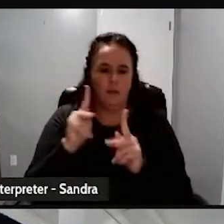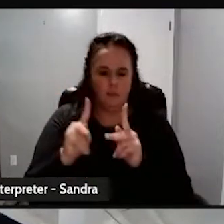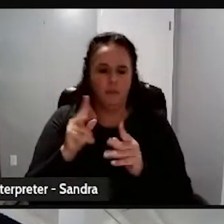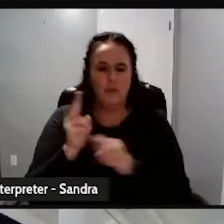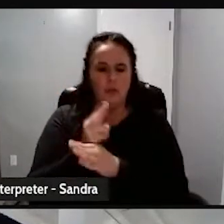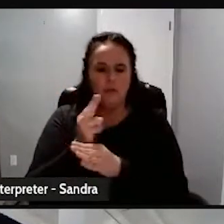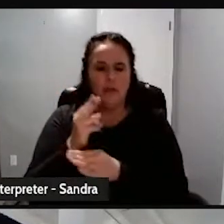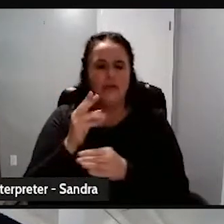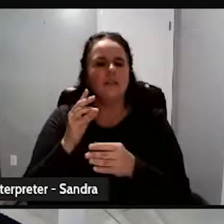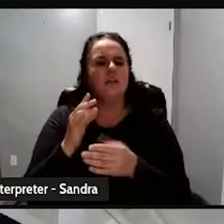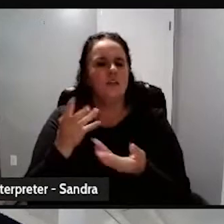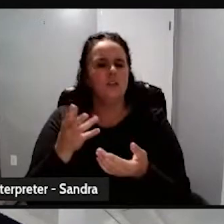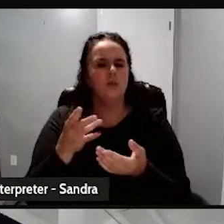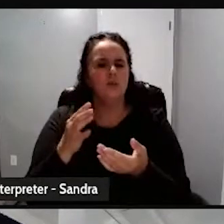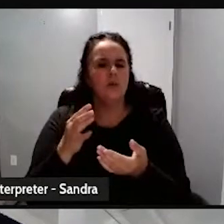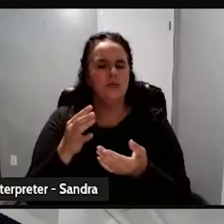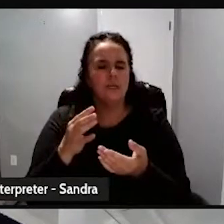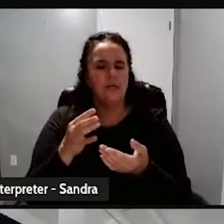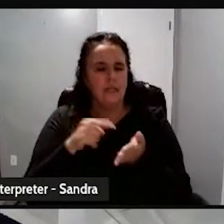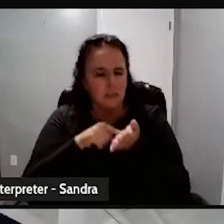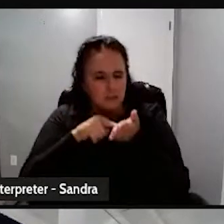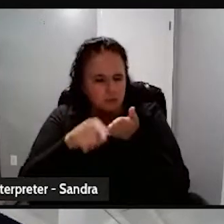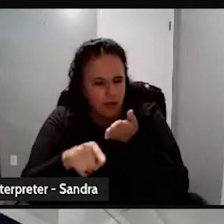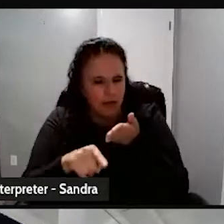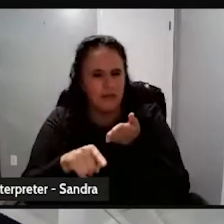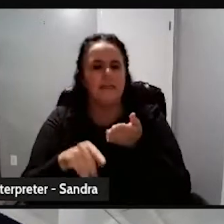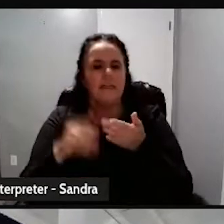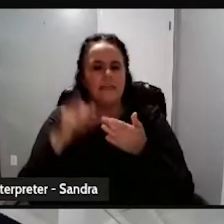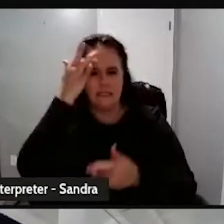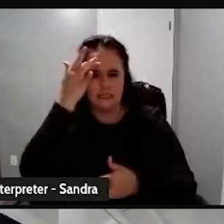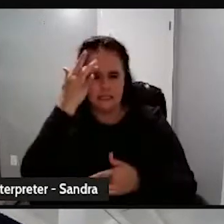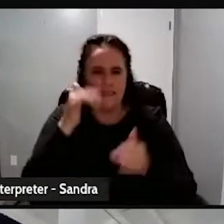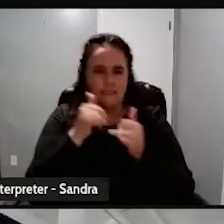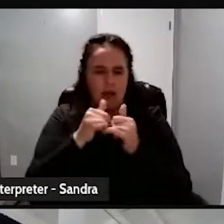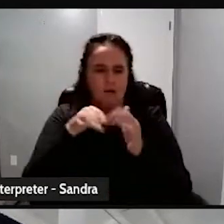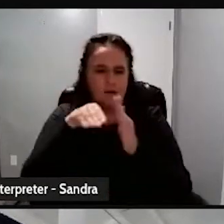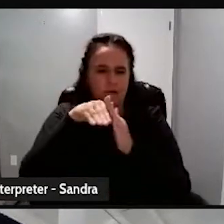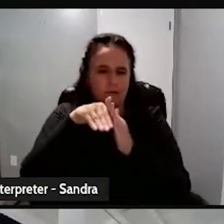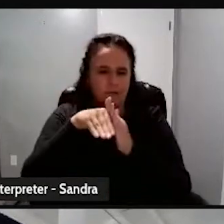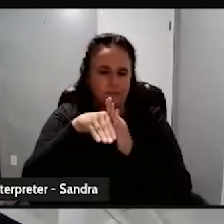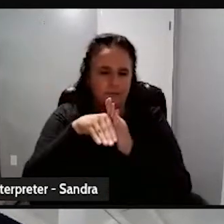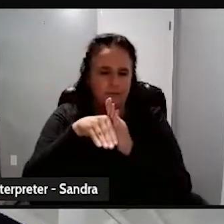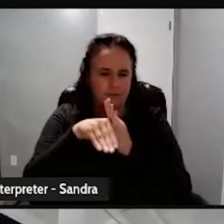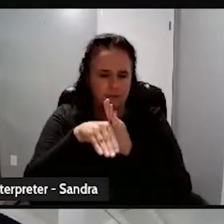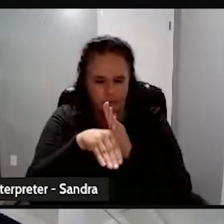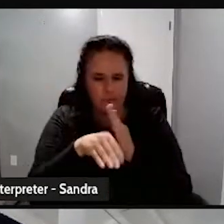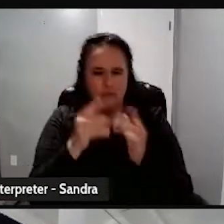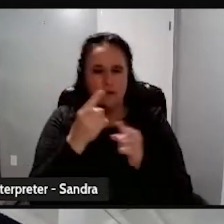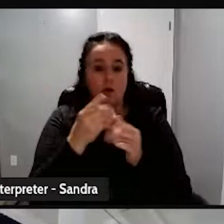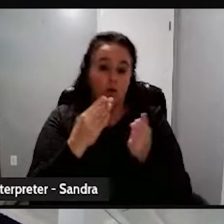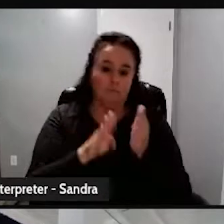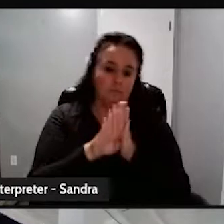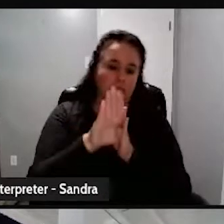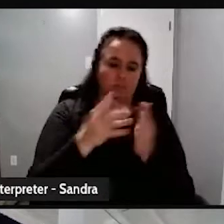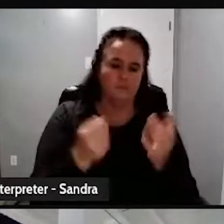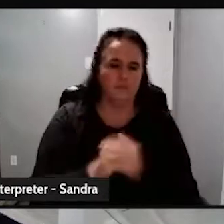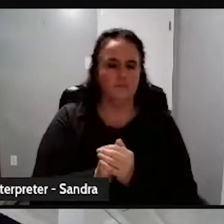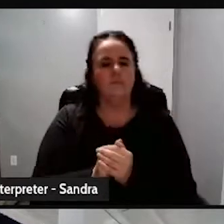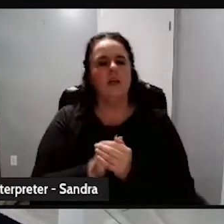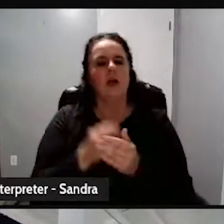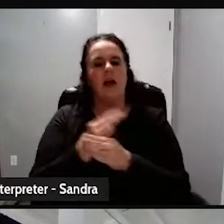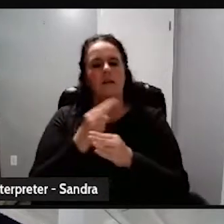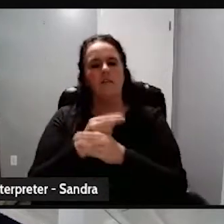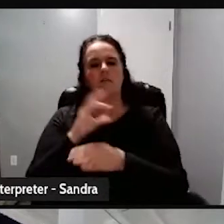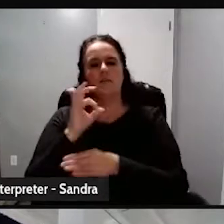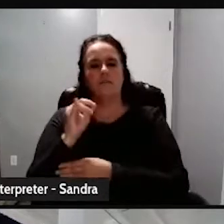activity and progression through MS. I have left trailing pieces of fiber falling from the plaques to